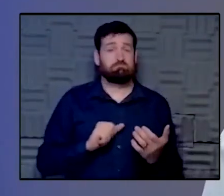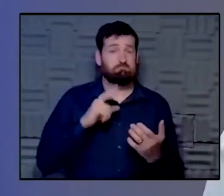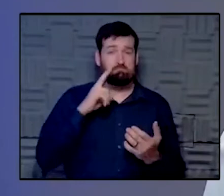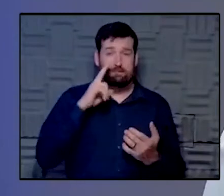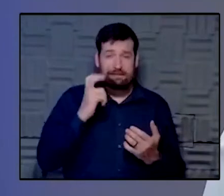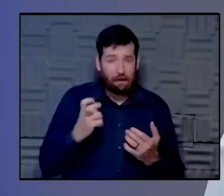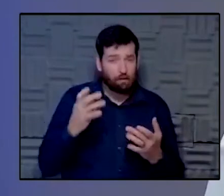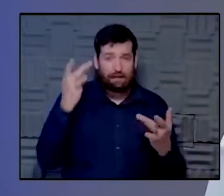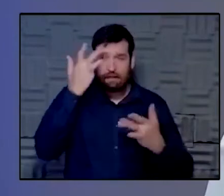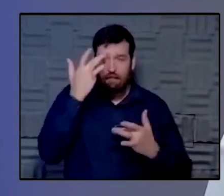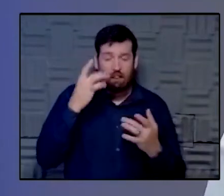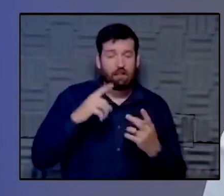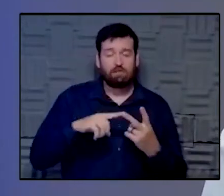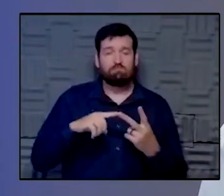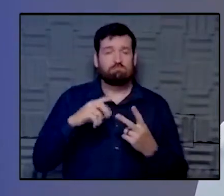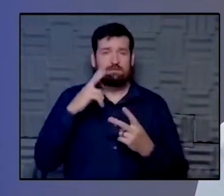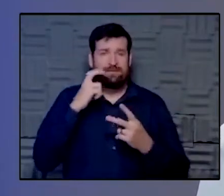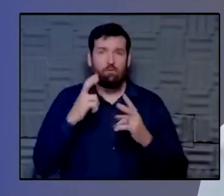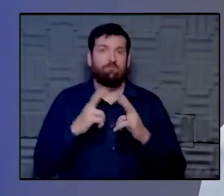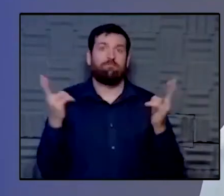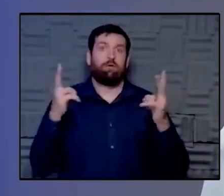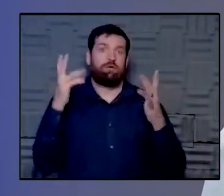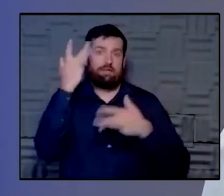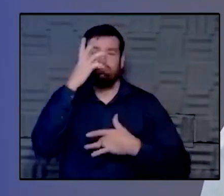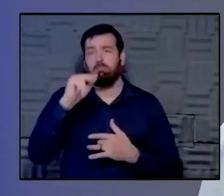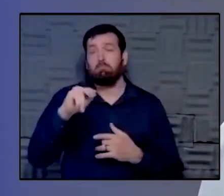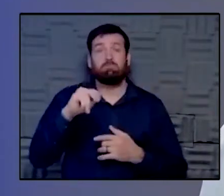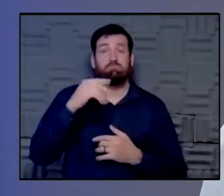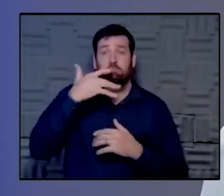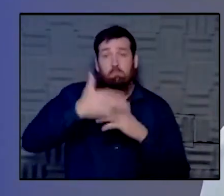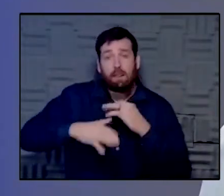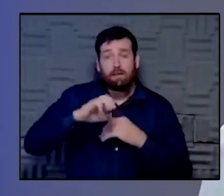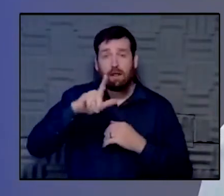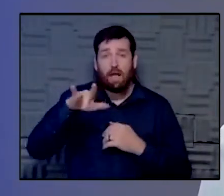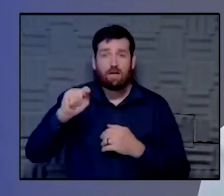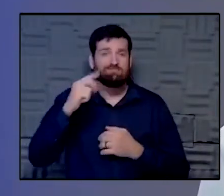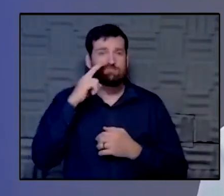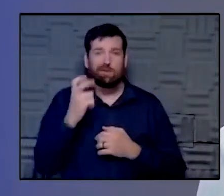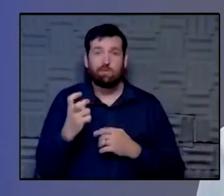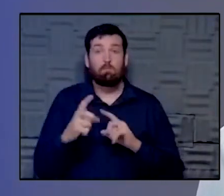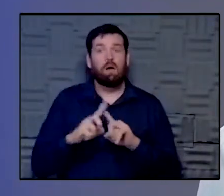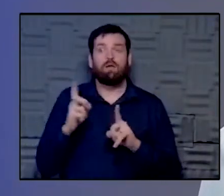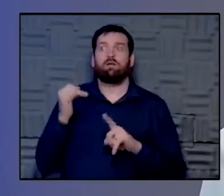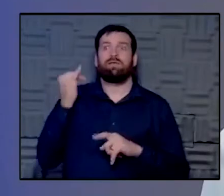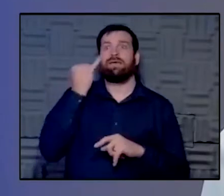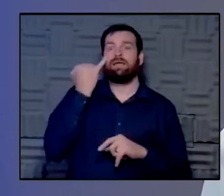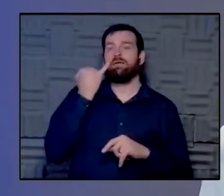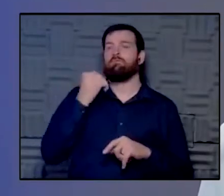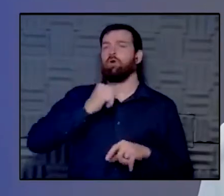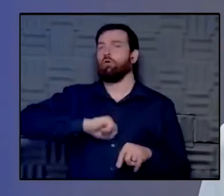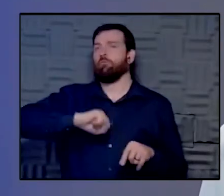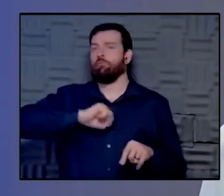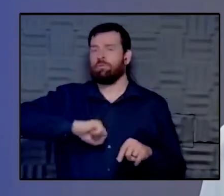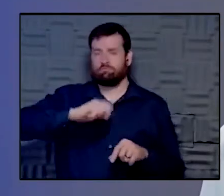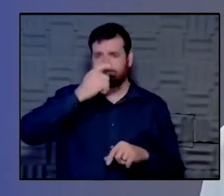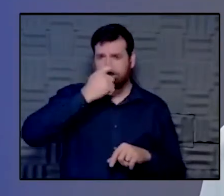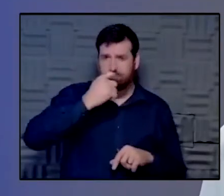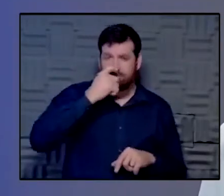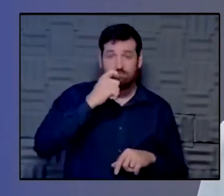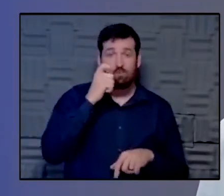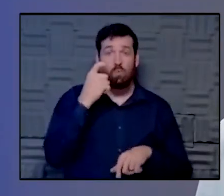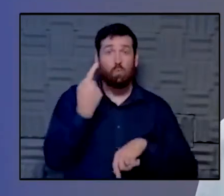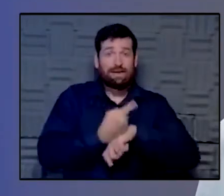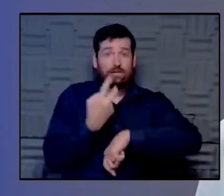or very ill, I probably won't get those blood clots because I'm fully vaccinated. If I do have some sort of sniffle or a cough, even for 1 or 2